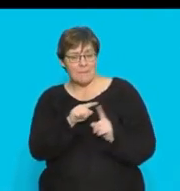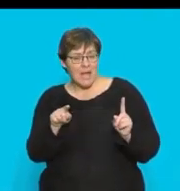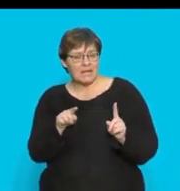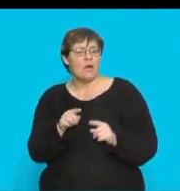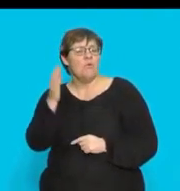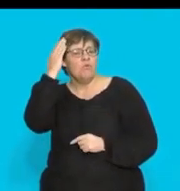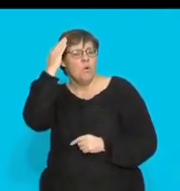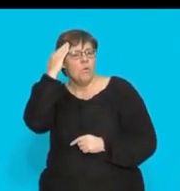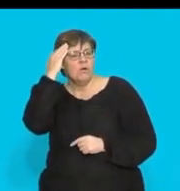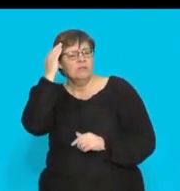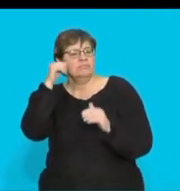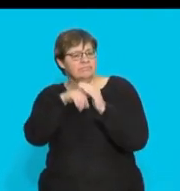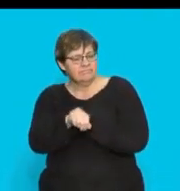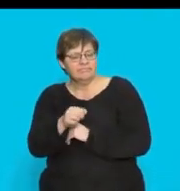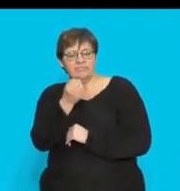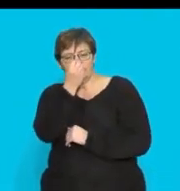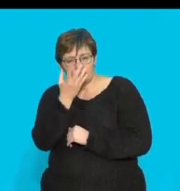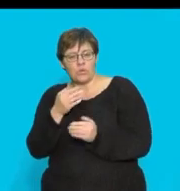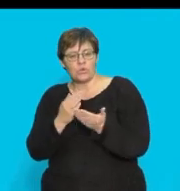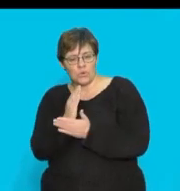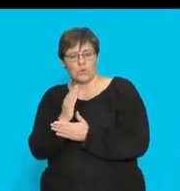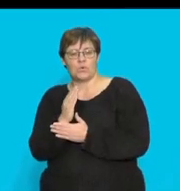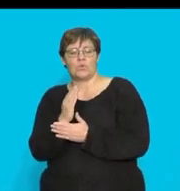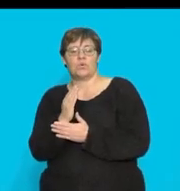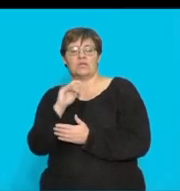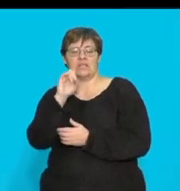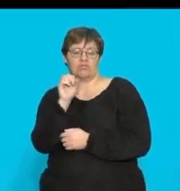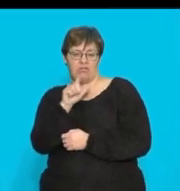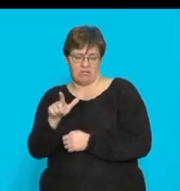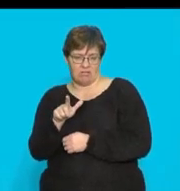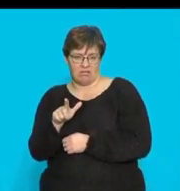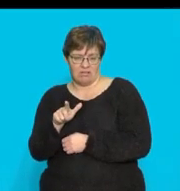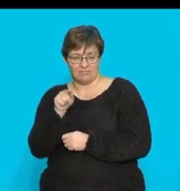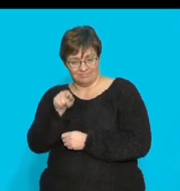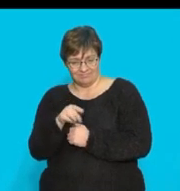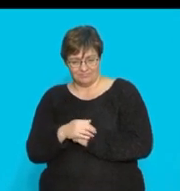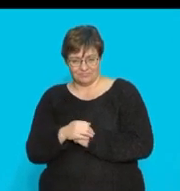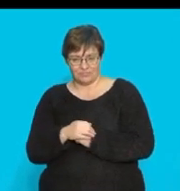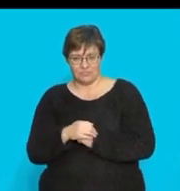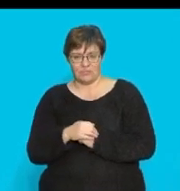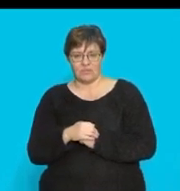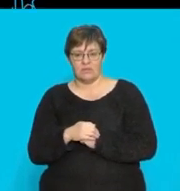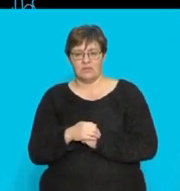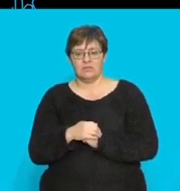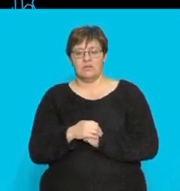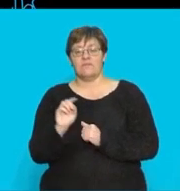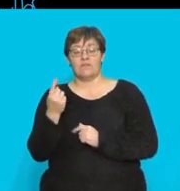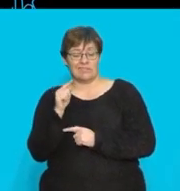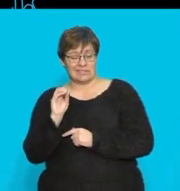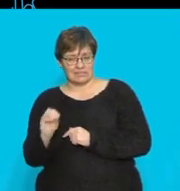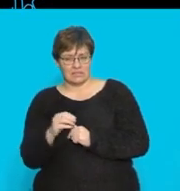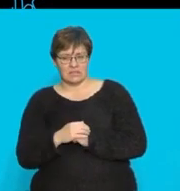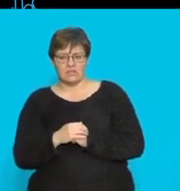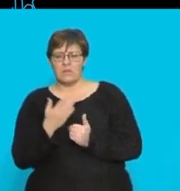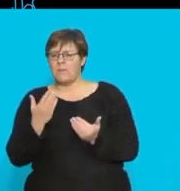we know that reproduction occurs sexually because a flower is produced. Right, so the first thing we're going to look at,